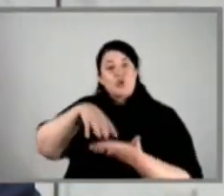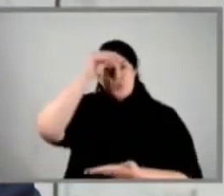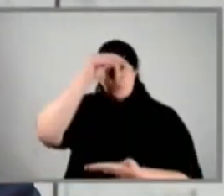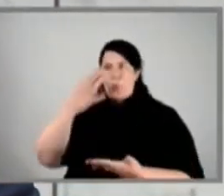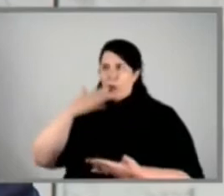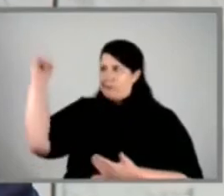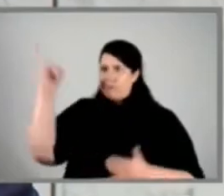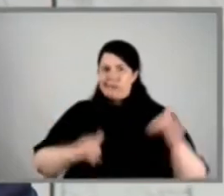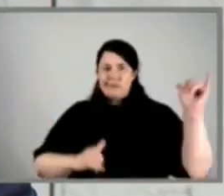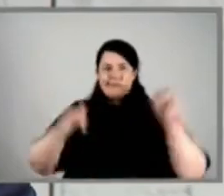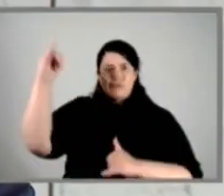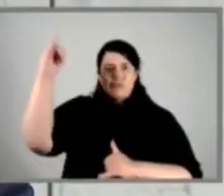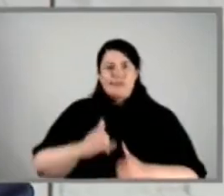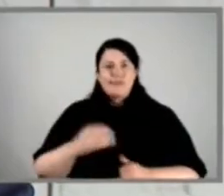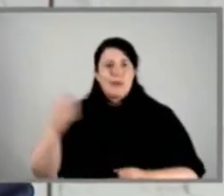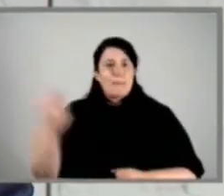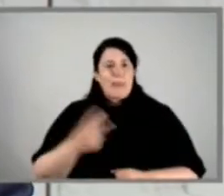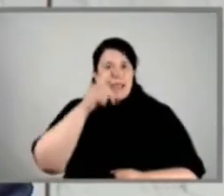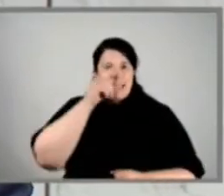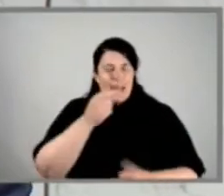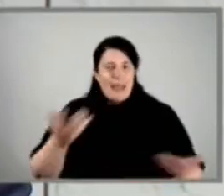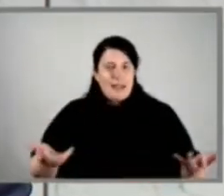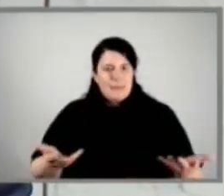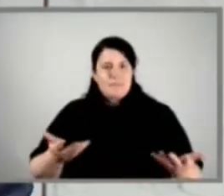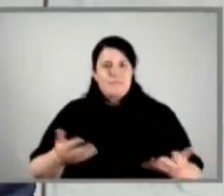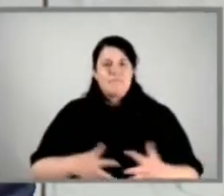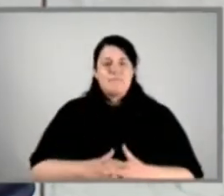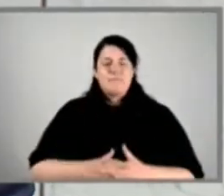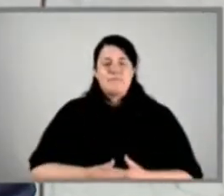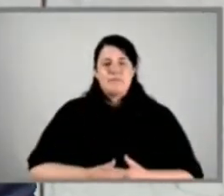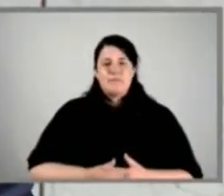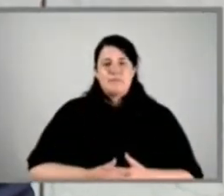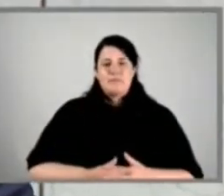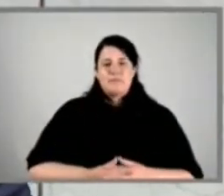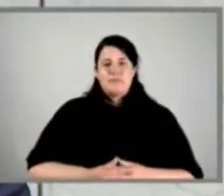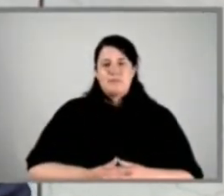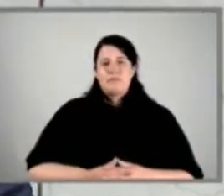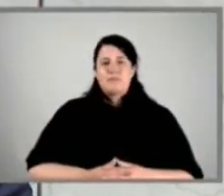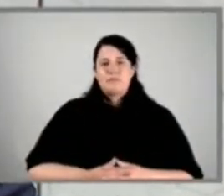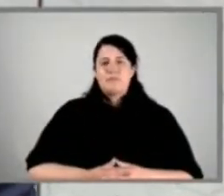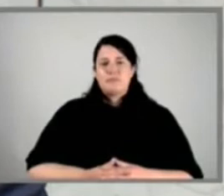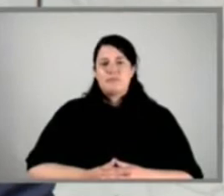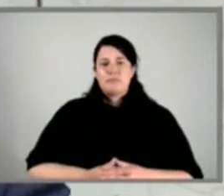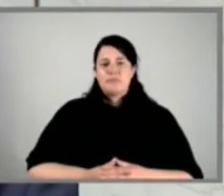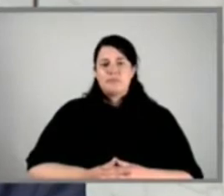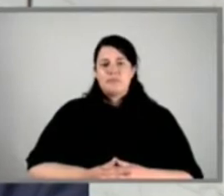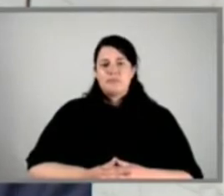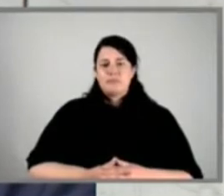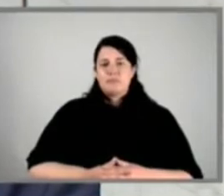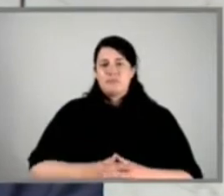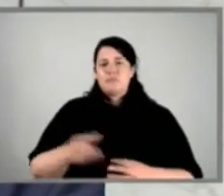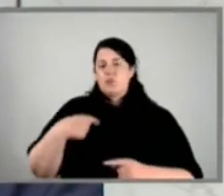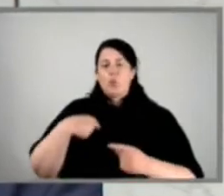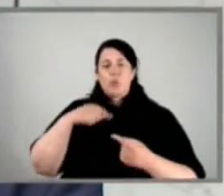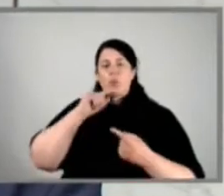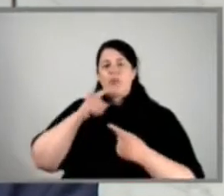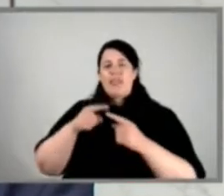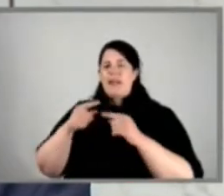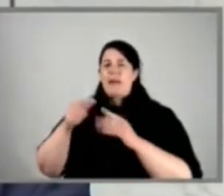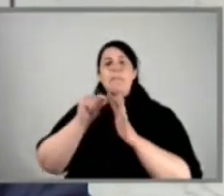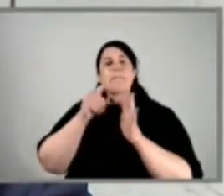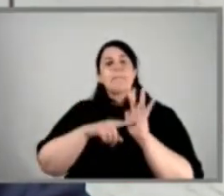the situations, I think, where there were plans for the pilots. The pilots will go ahead. The pilots are still going. Because they're being done above caps, yeah. Okay, and when do you think